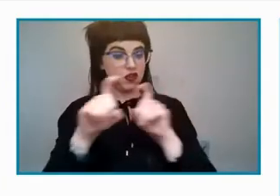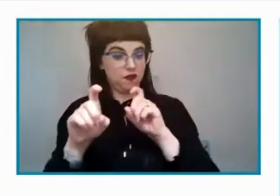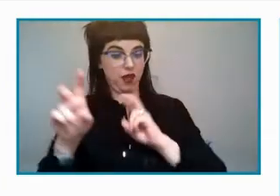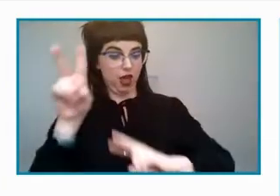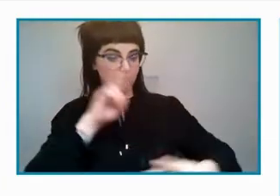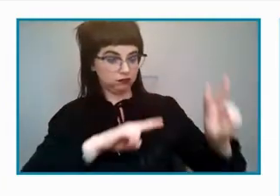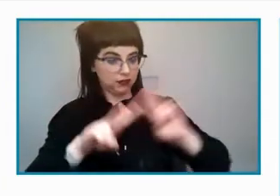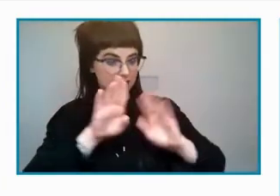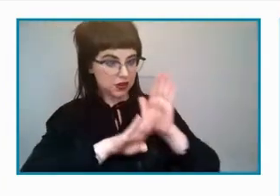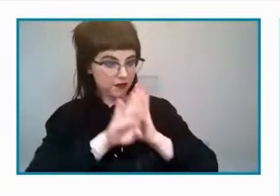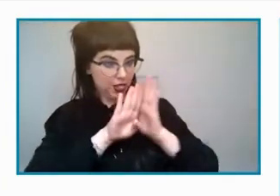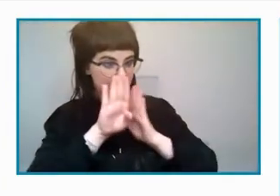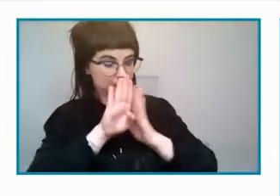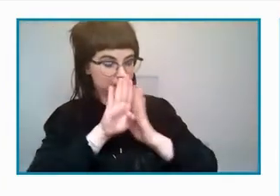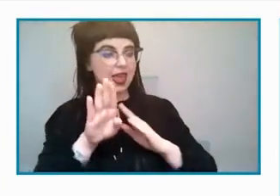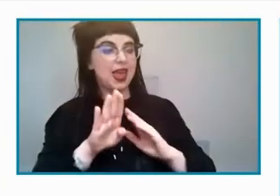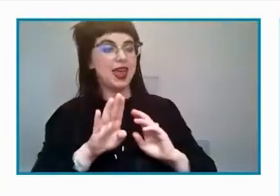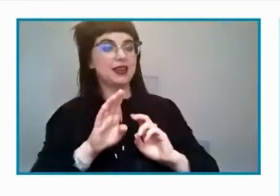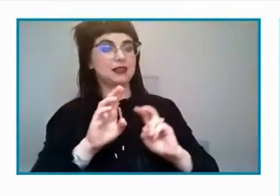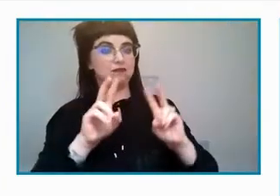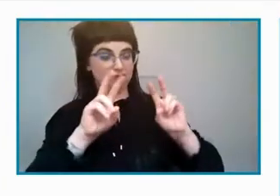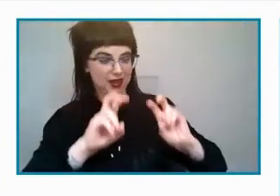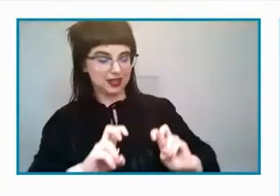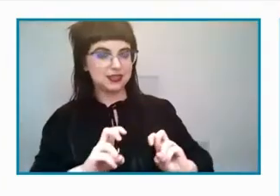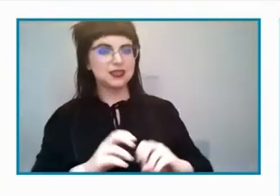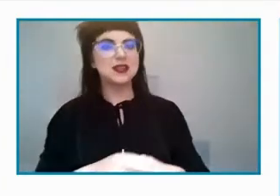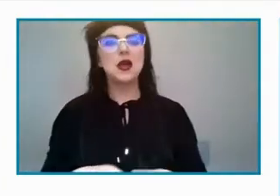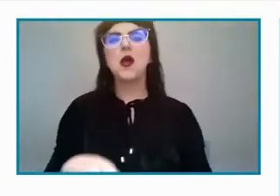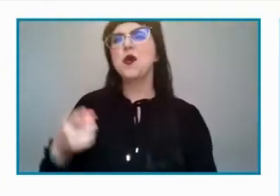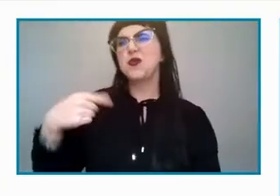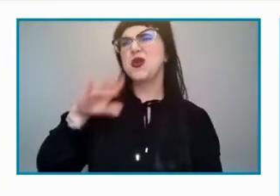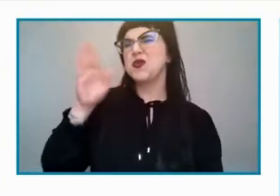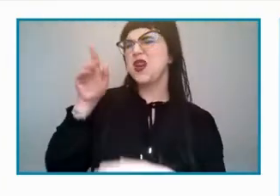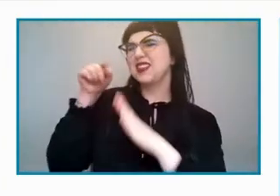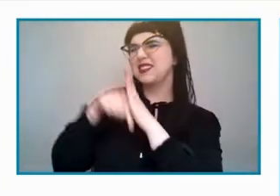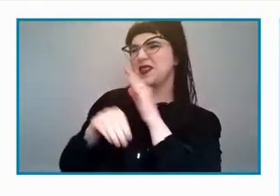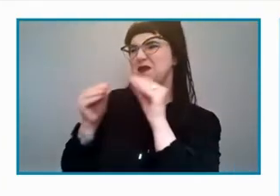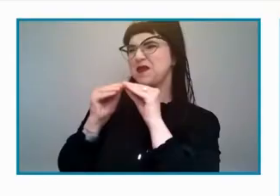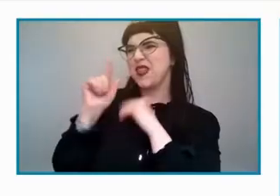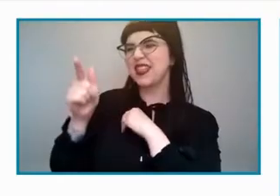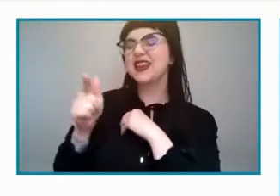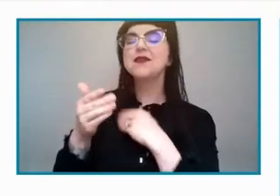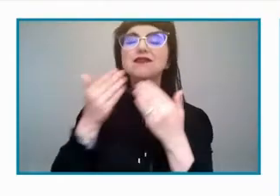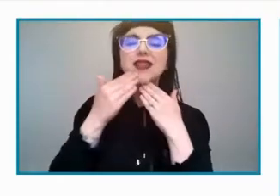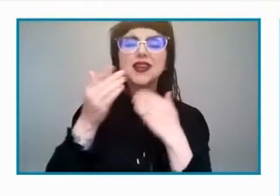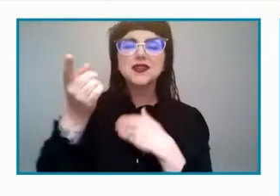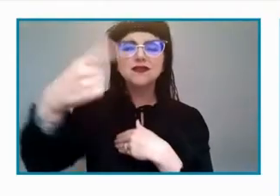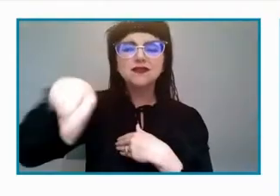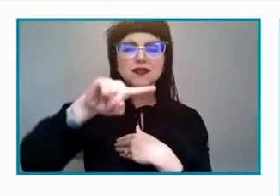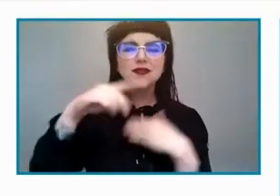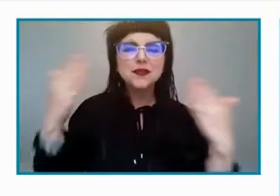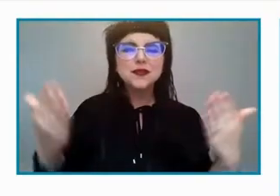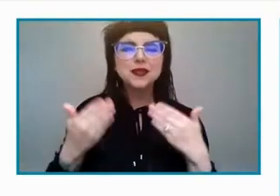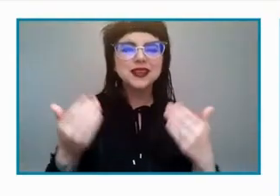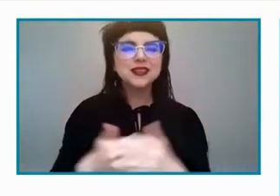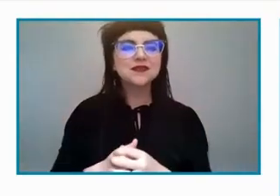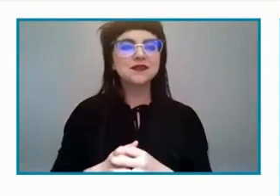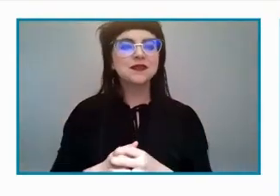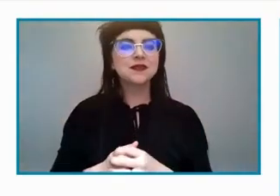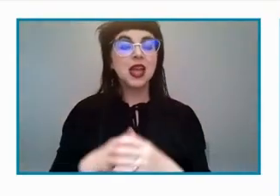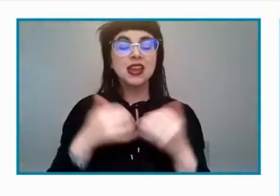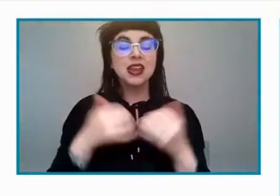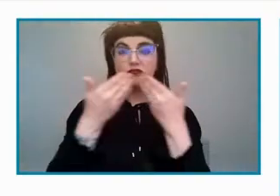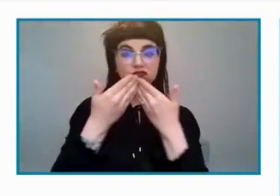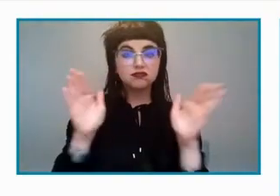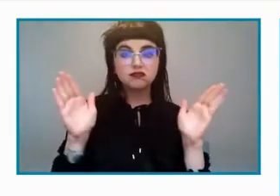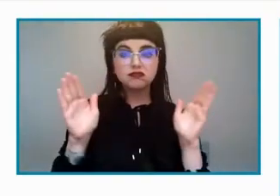we will certainly get into a little bit more of that expertise later. Thank you all for being here. So now I'm going to open this up to a little